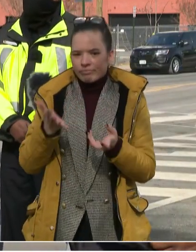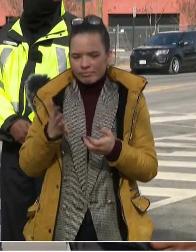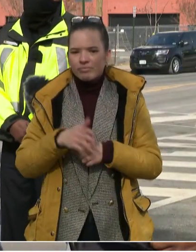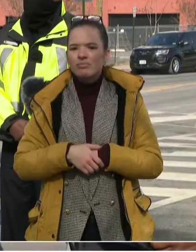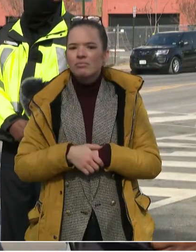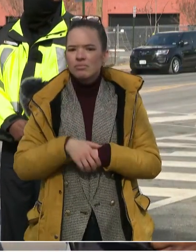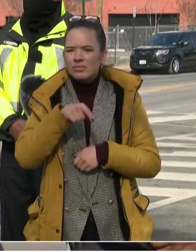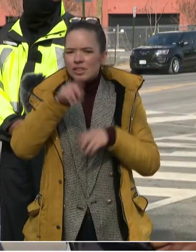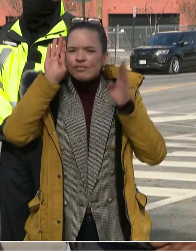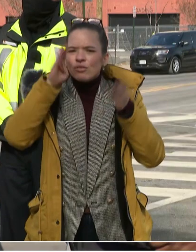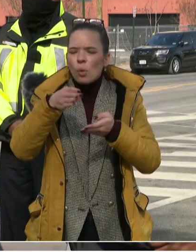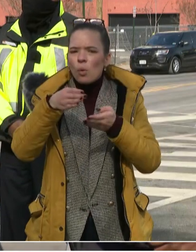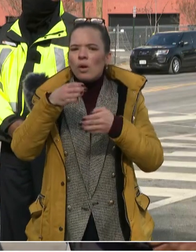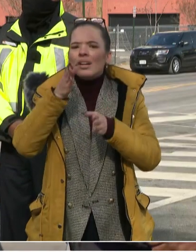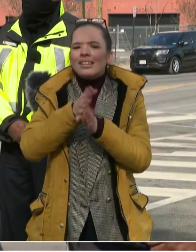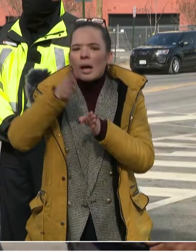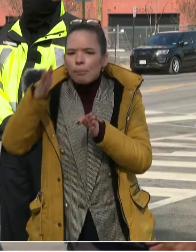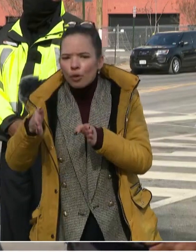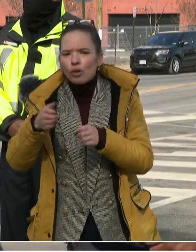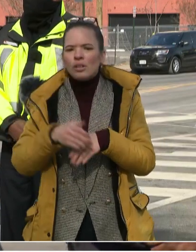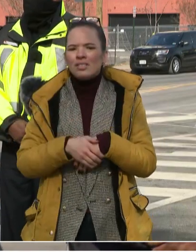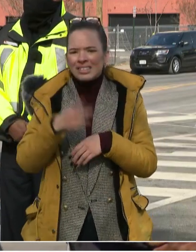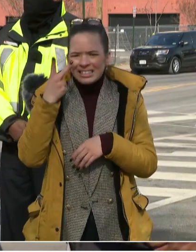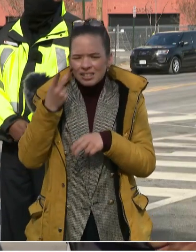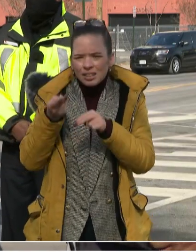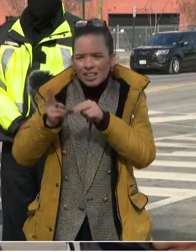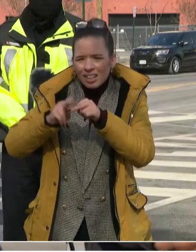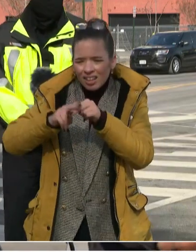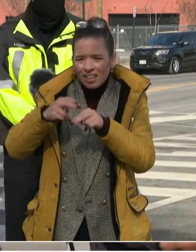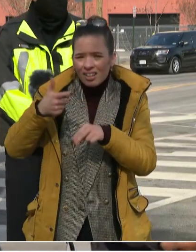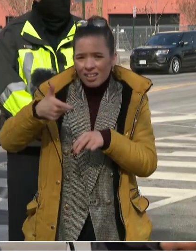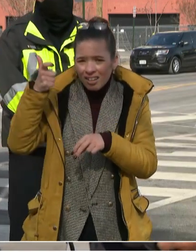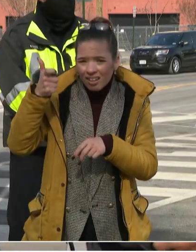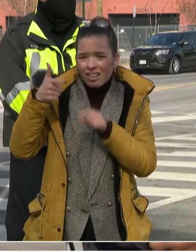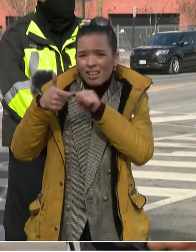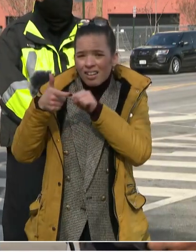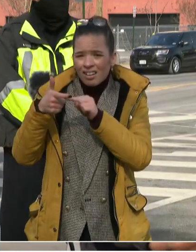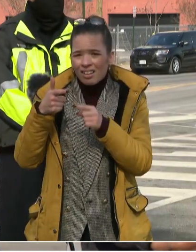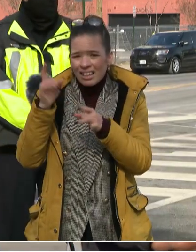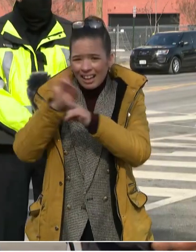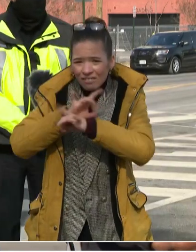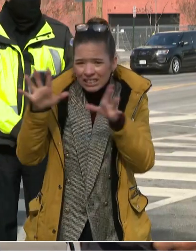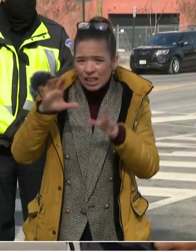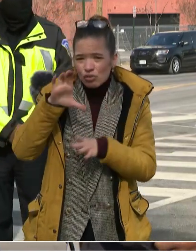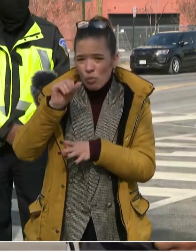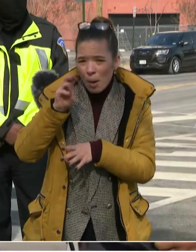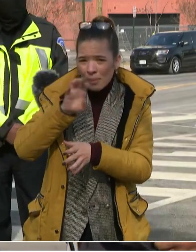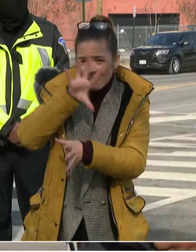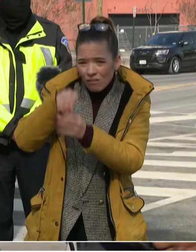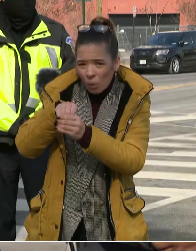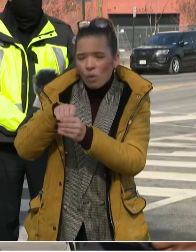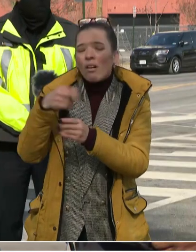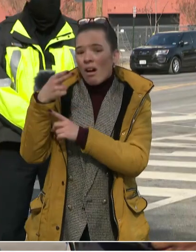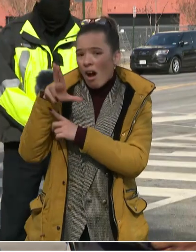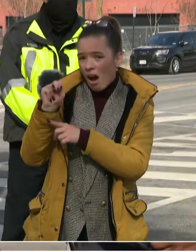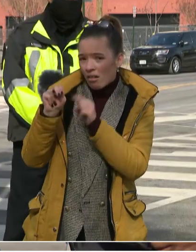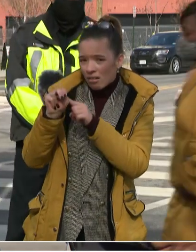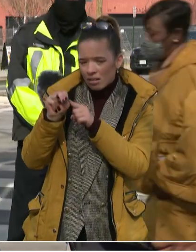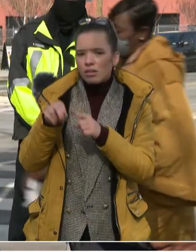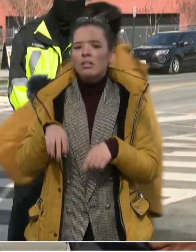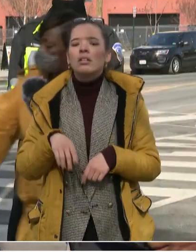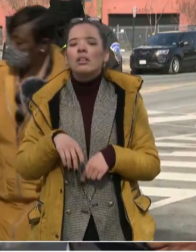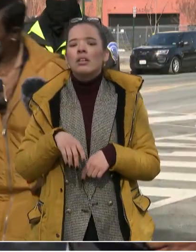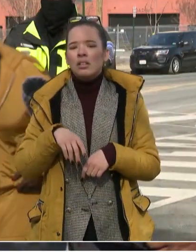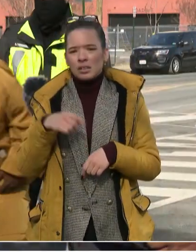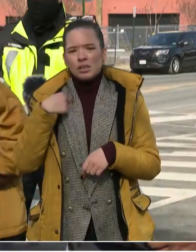an increase in shootings and violent crimes involving guns. The unit's job is to identify the shooters and